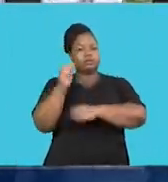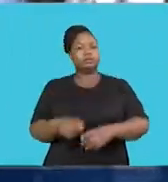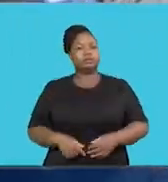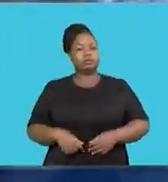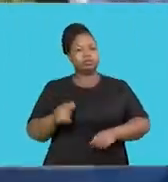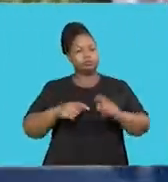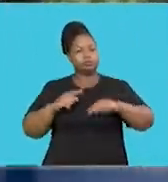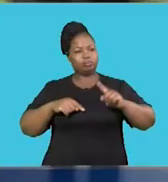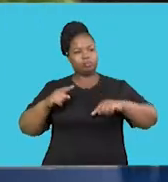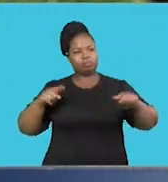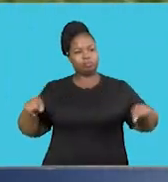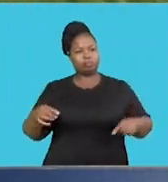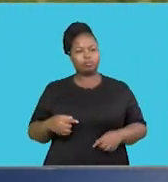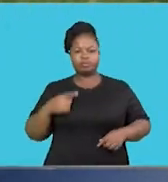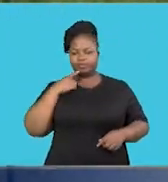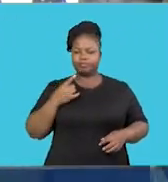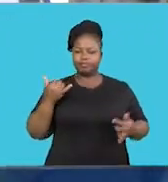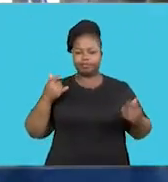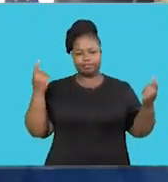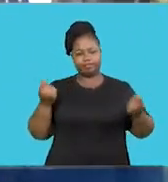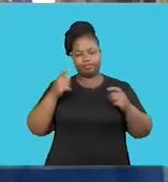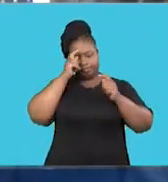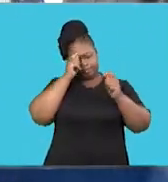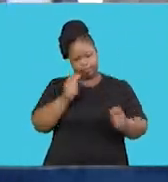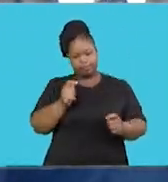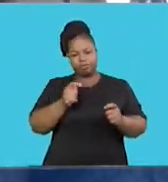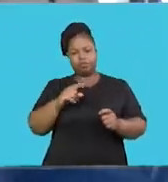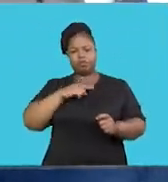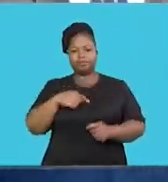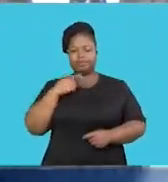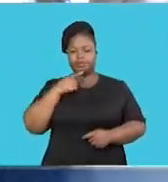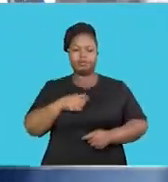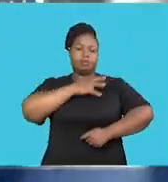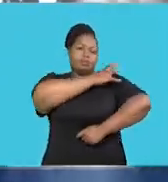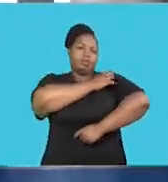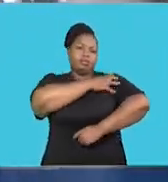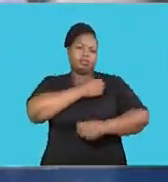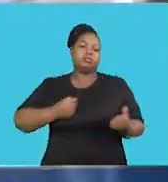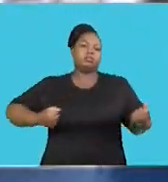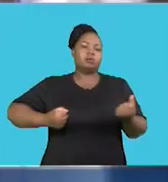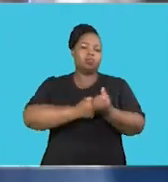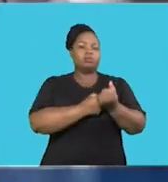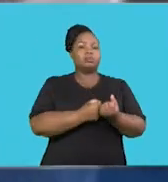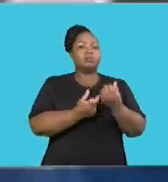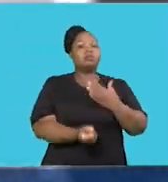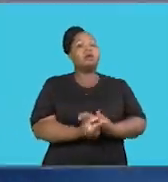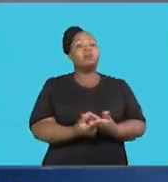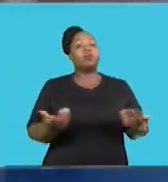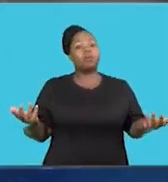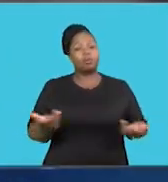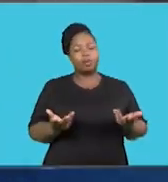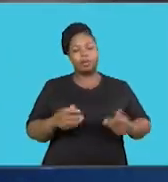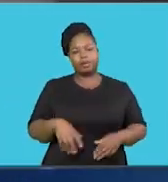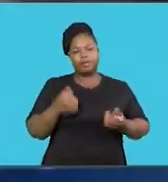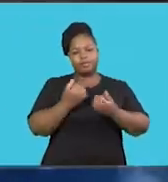kopaneng di hlwahile letsatsi la matjhaba la kemo mmoho tshehetsong ya baahi ba Palestina tshebetsong e phethetsweng Freedom Park